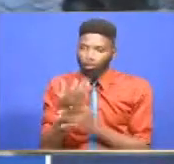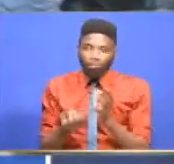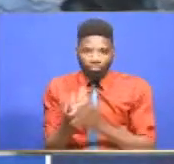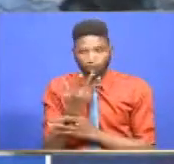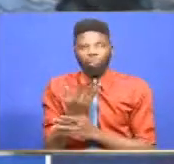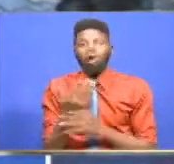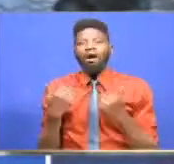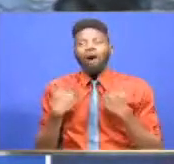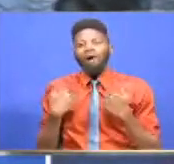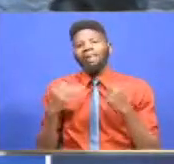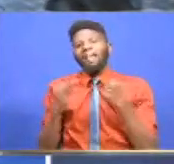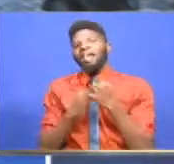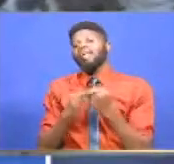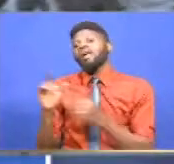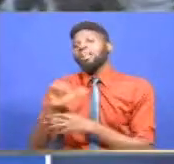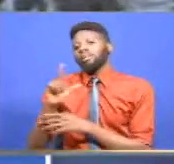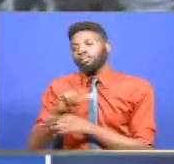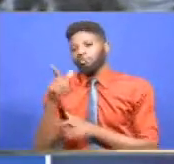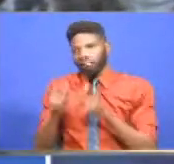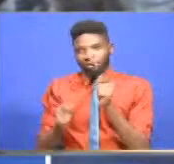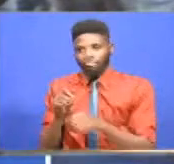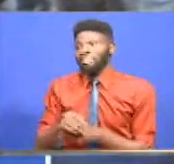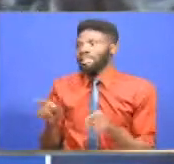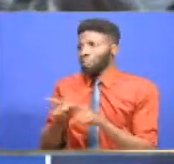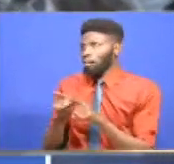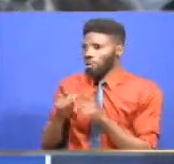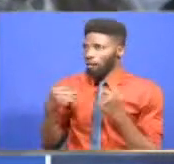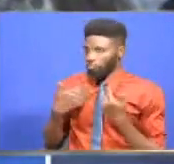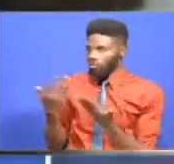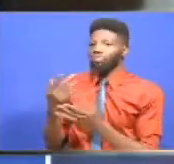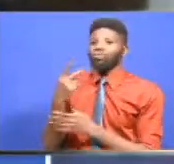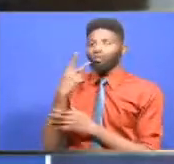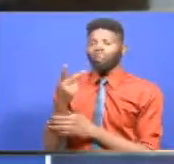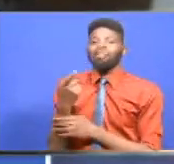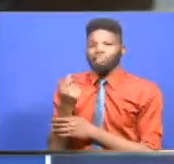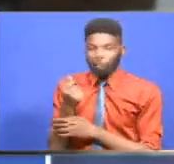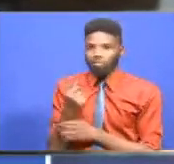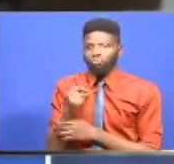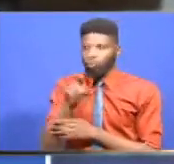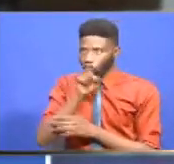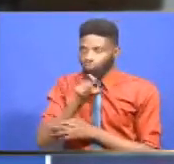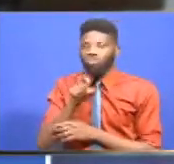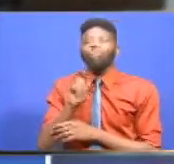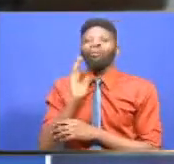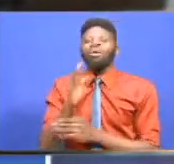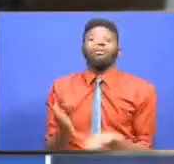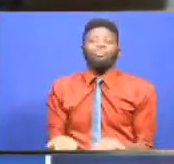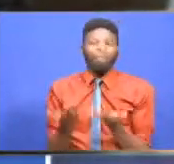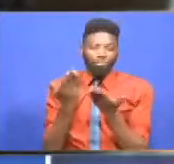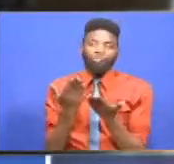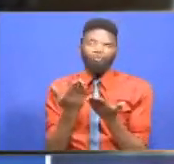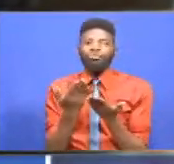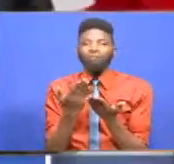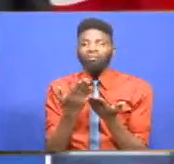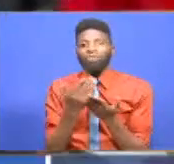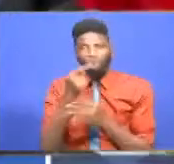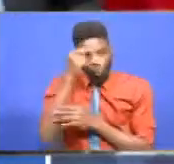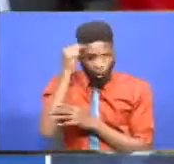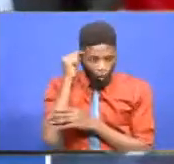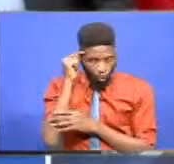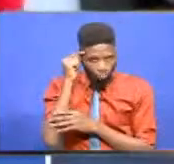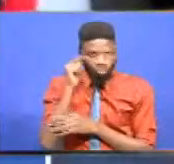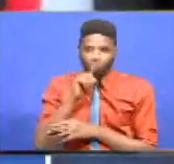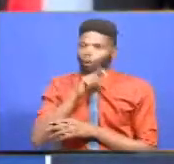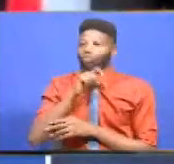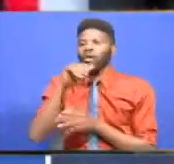in addition to a 200 million shillings chicken multiplier that is earmarked to increase production of improved indigenous chicken variety in the country. The